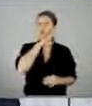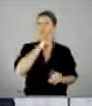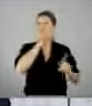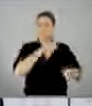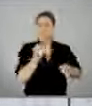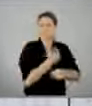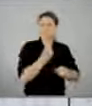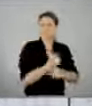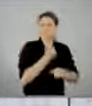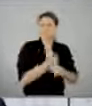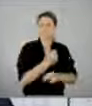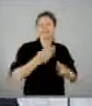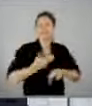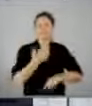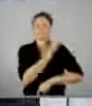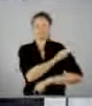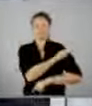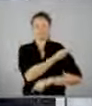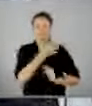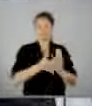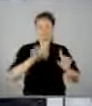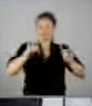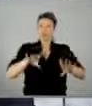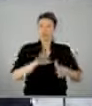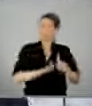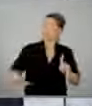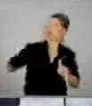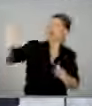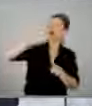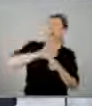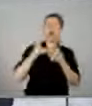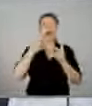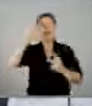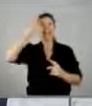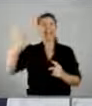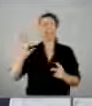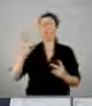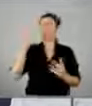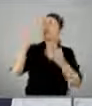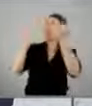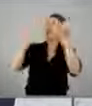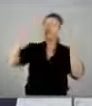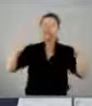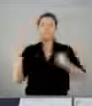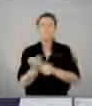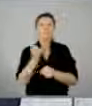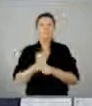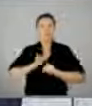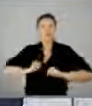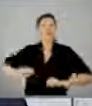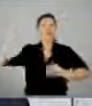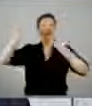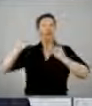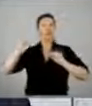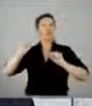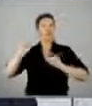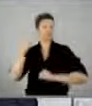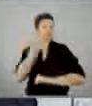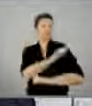mean Australia is one of few countries in the world that can manufacture its own COVID-19 vaccine here by